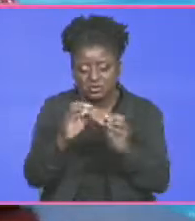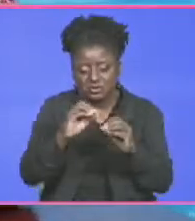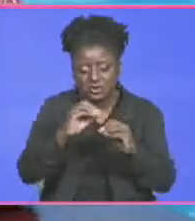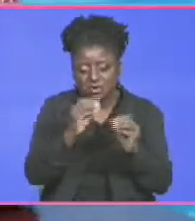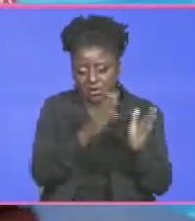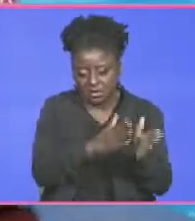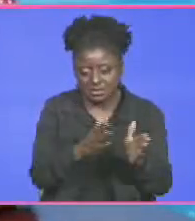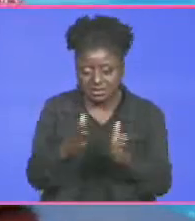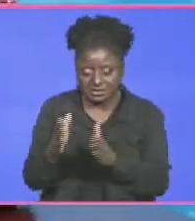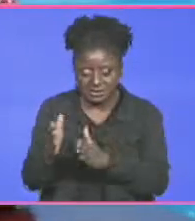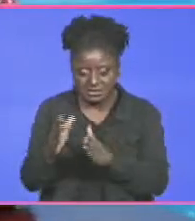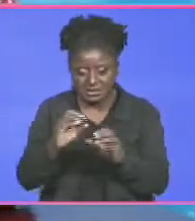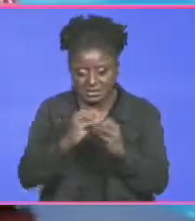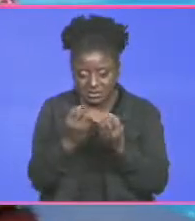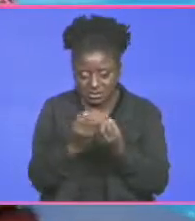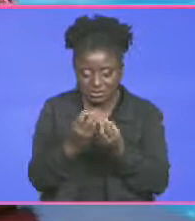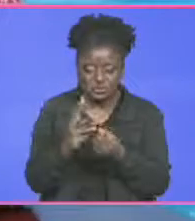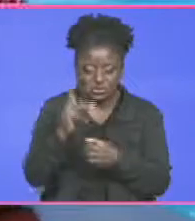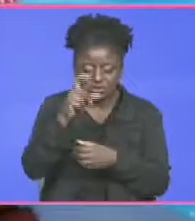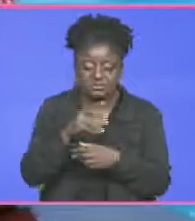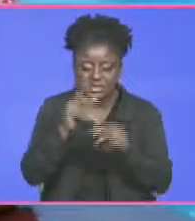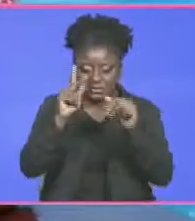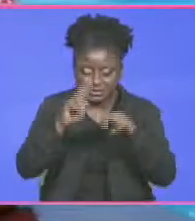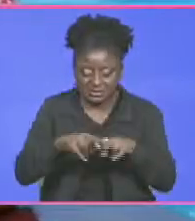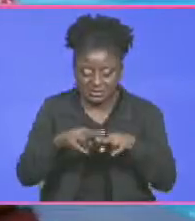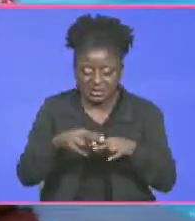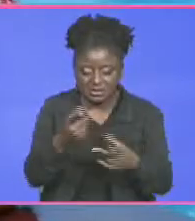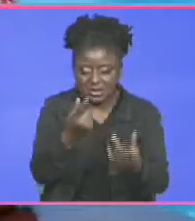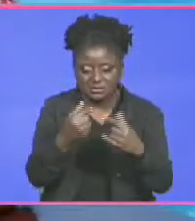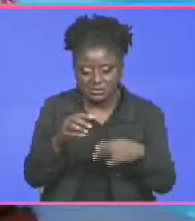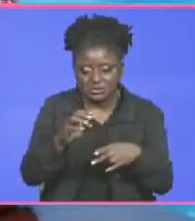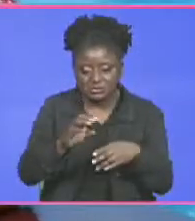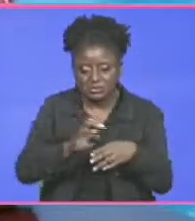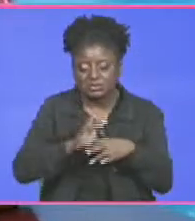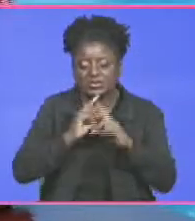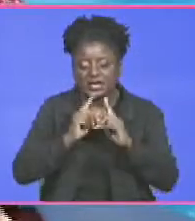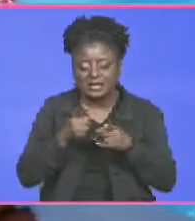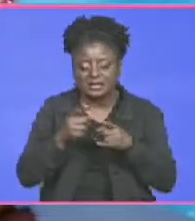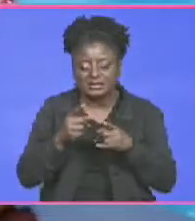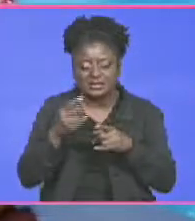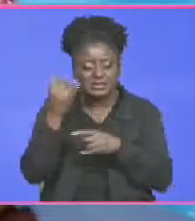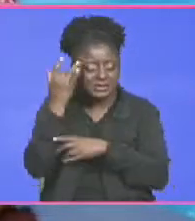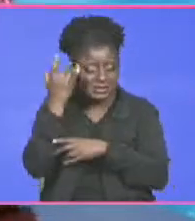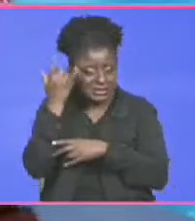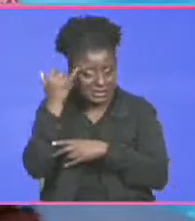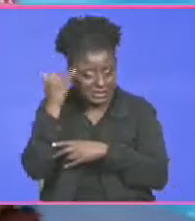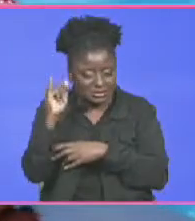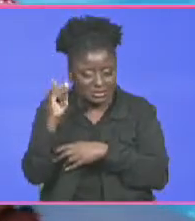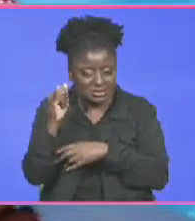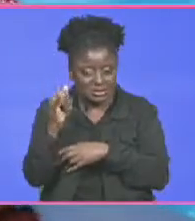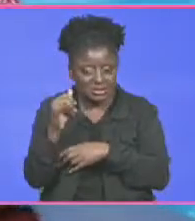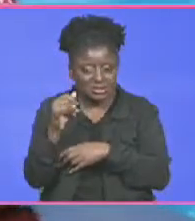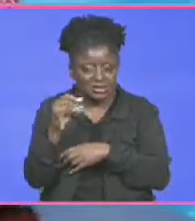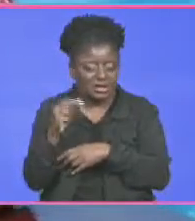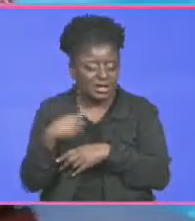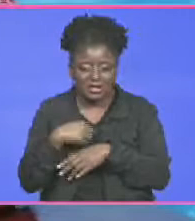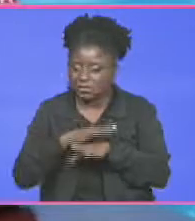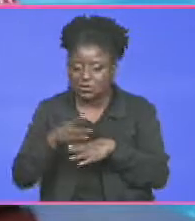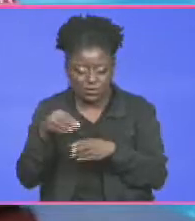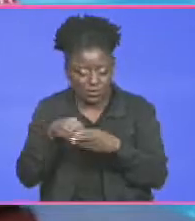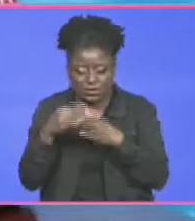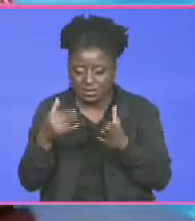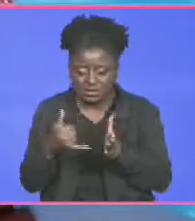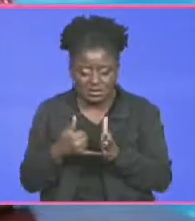down and come to conclusion intelligently for the best of this organization. Romel Knowles don't own it. Wellington Miller don't own it. We